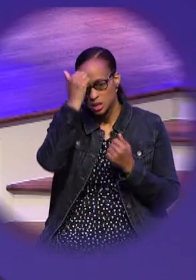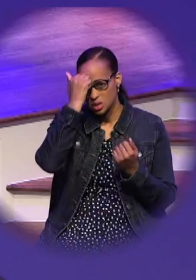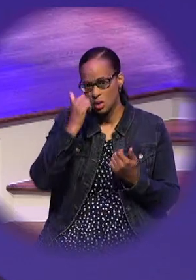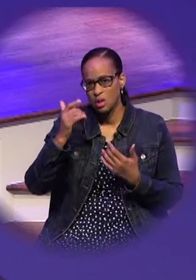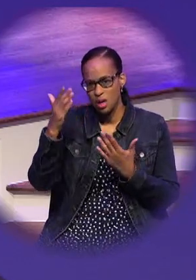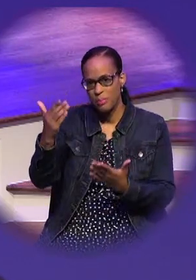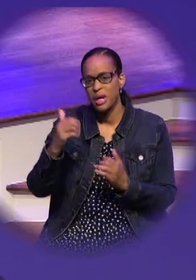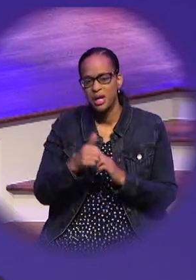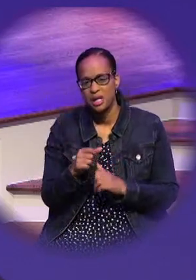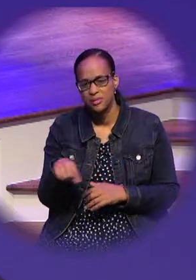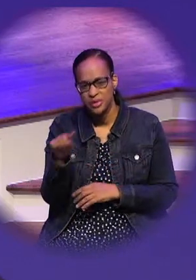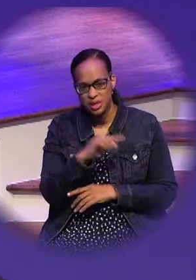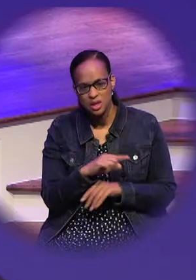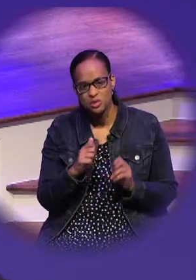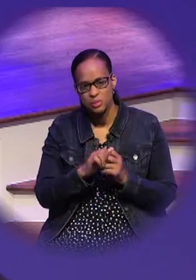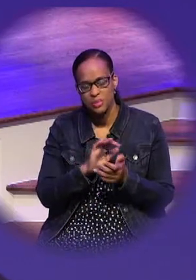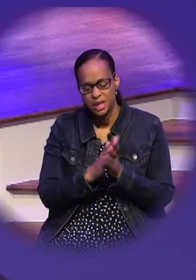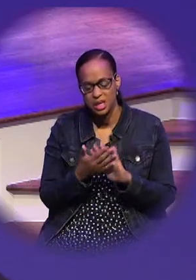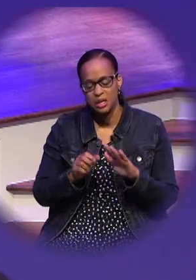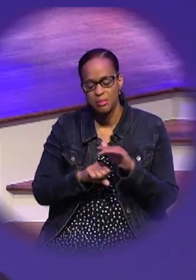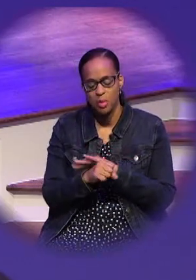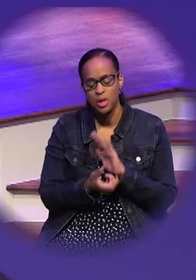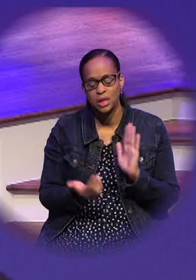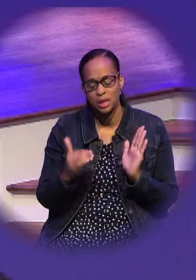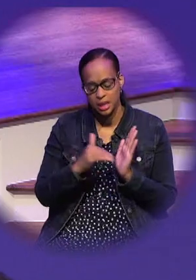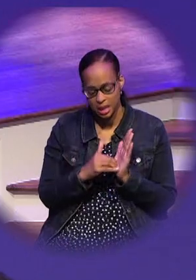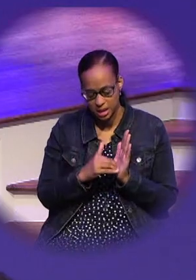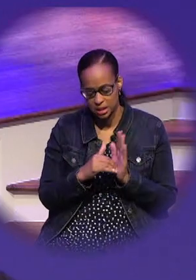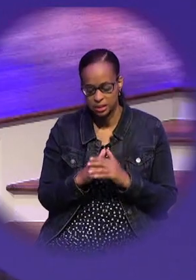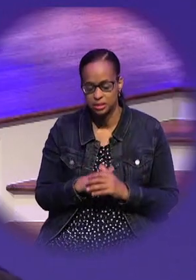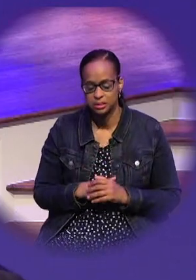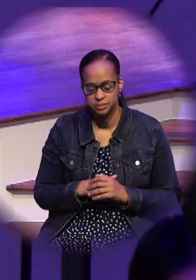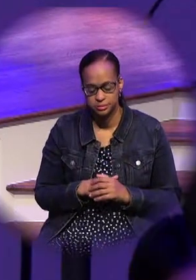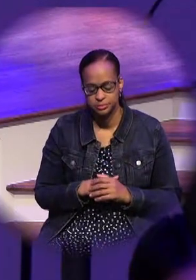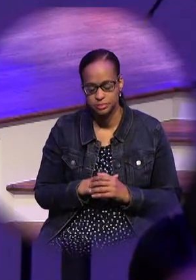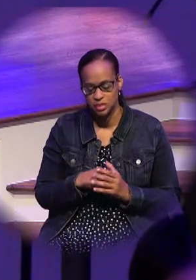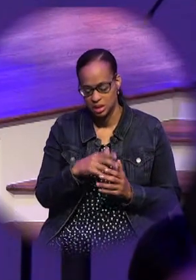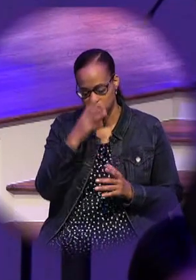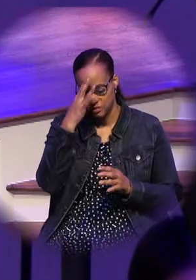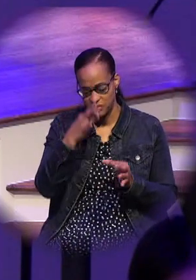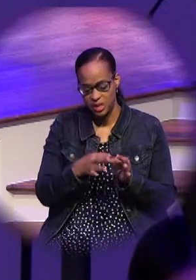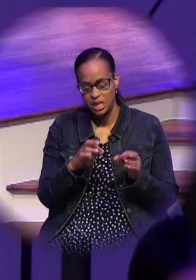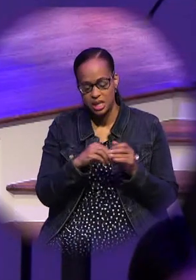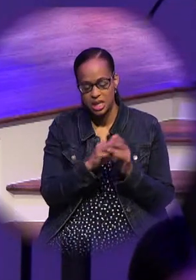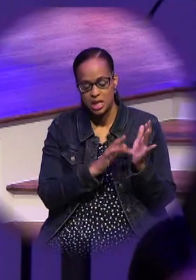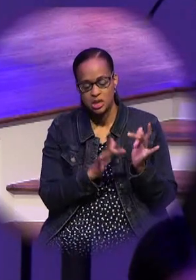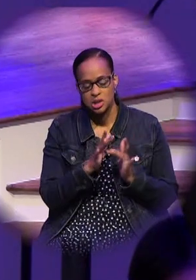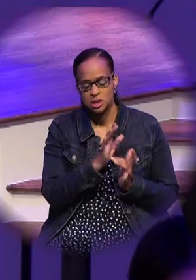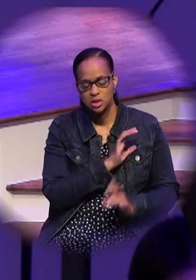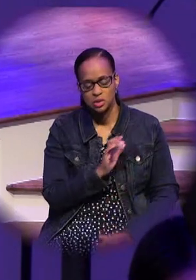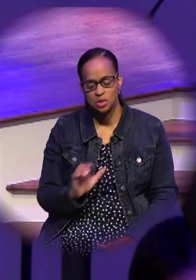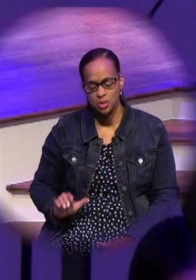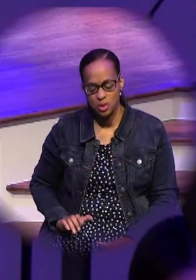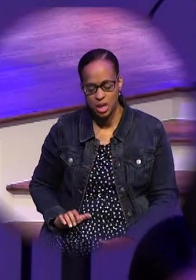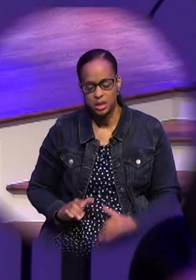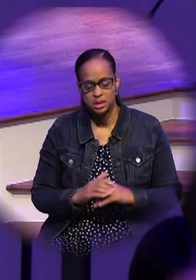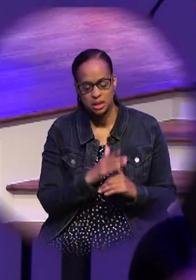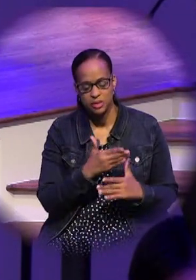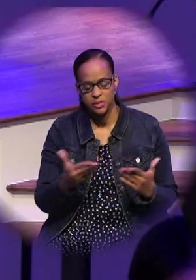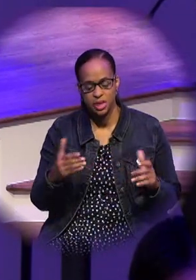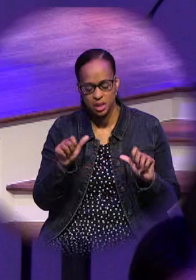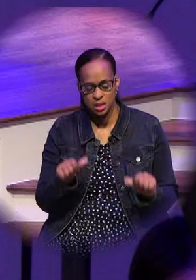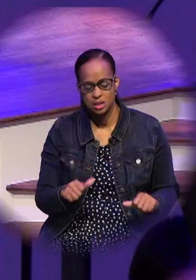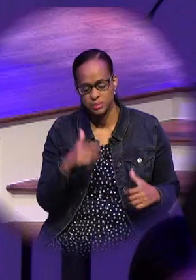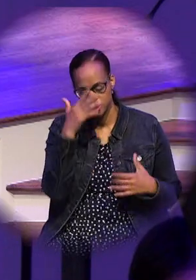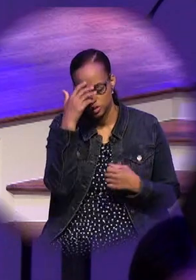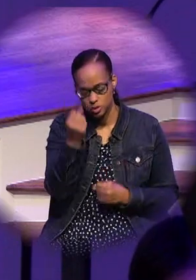These were being born again as they put their faith in Jesus Christ. And the very people that Nicodemus put his